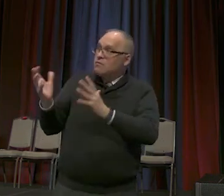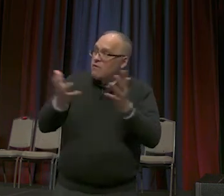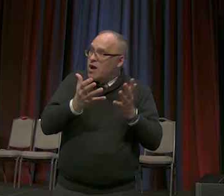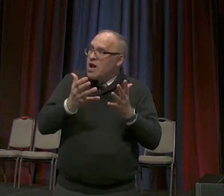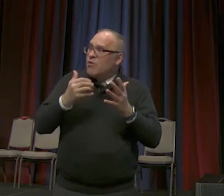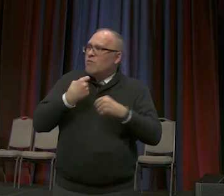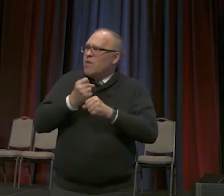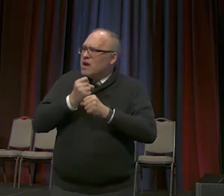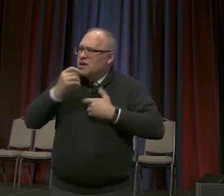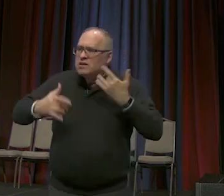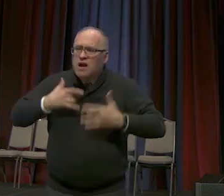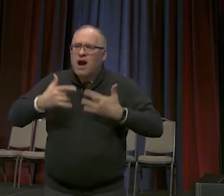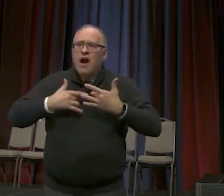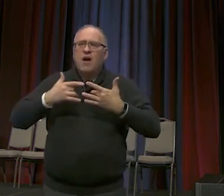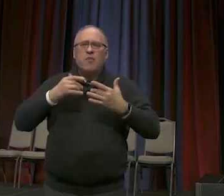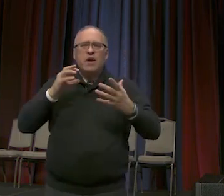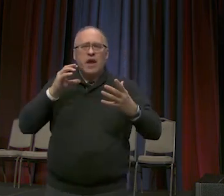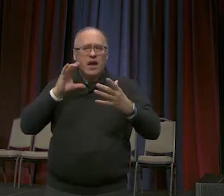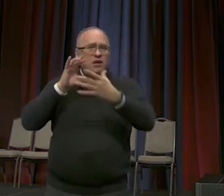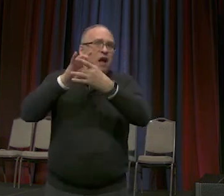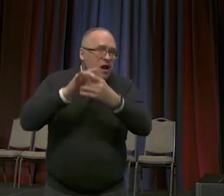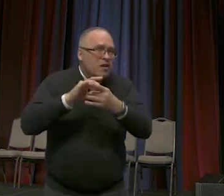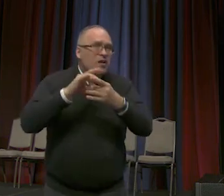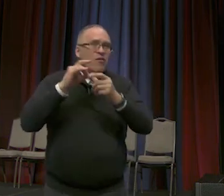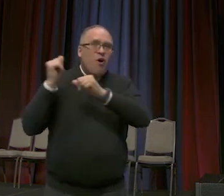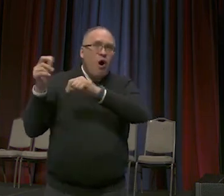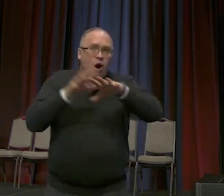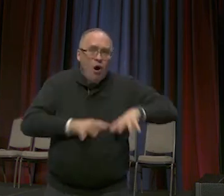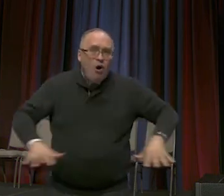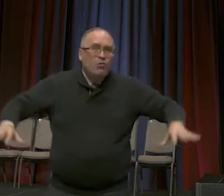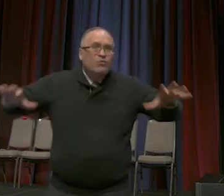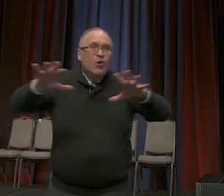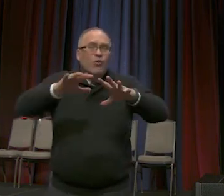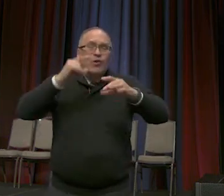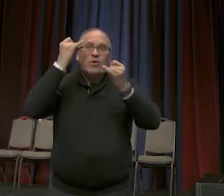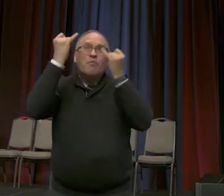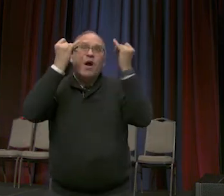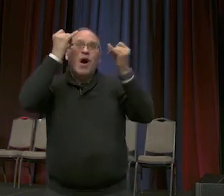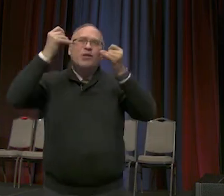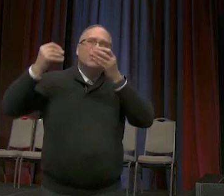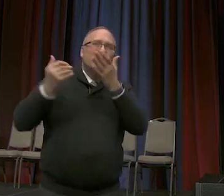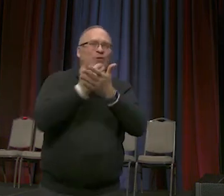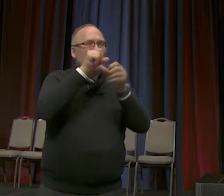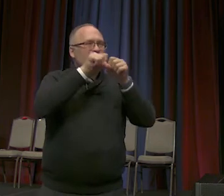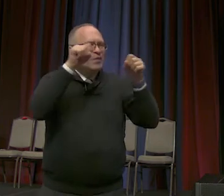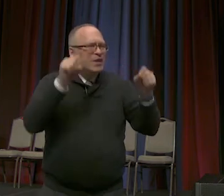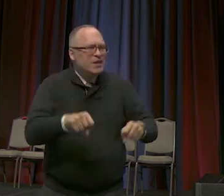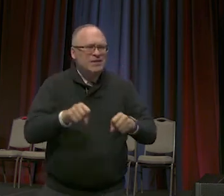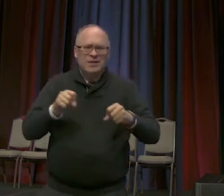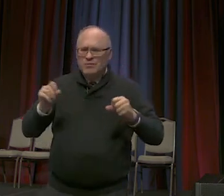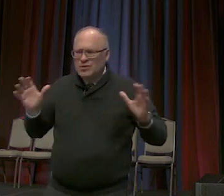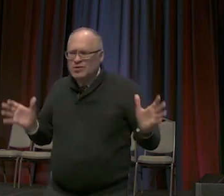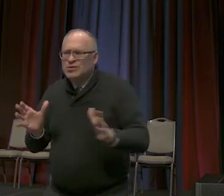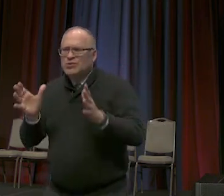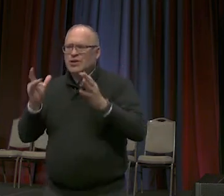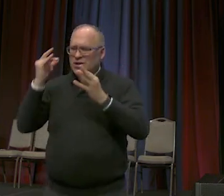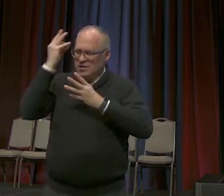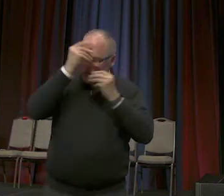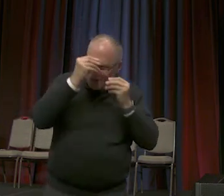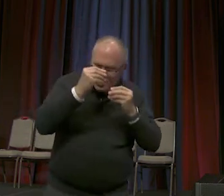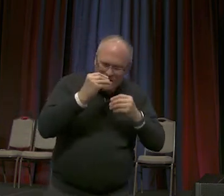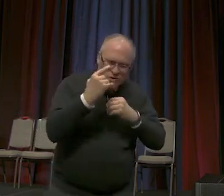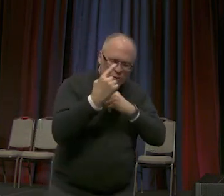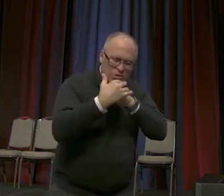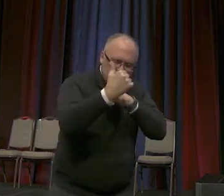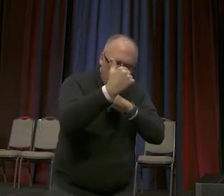and creativity across the connection as we imagine new systems for discerning and nurturing call, for